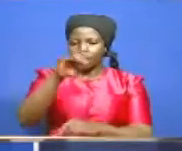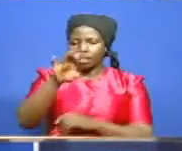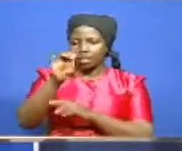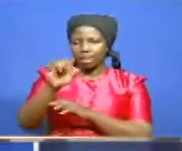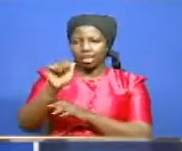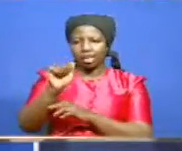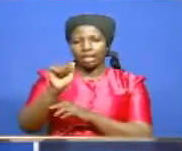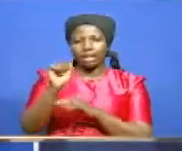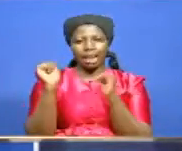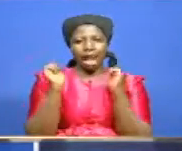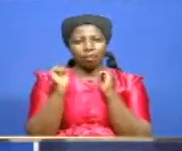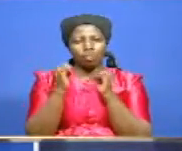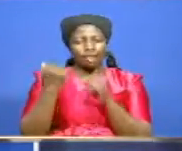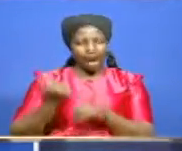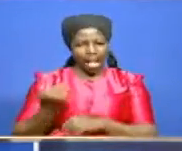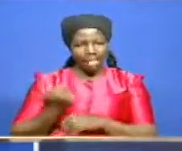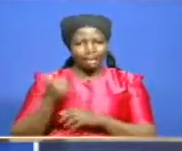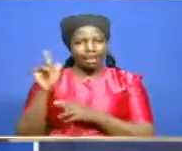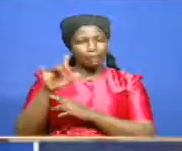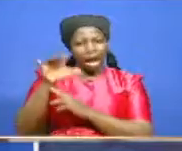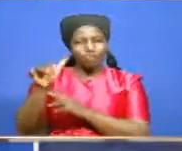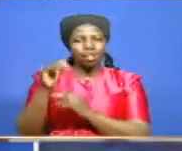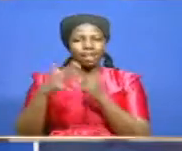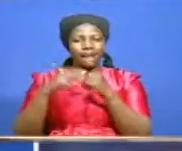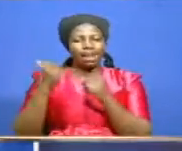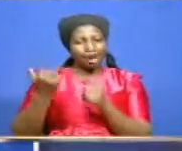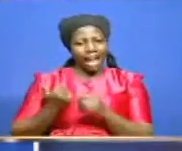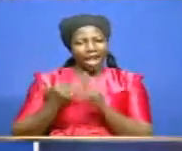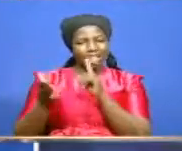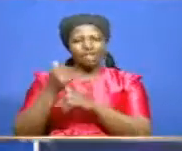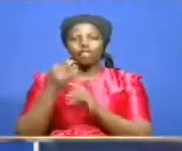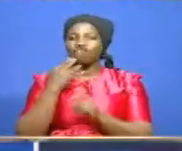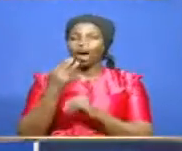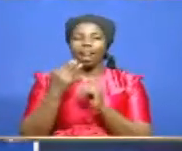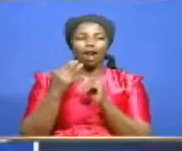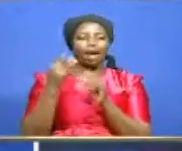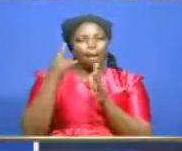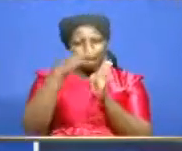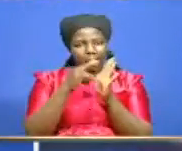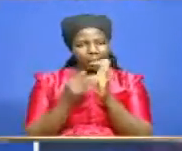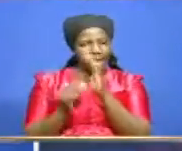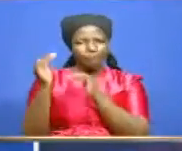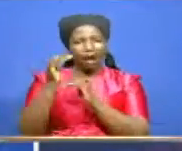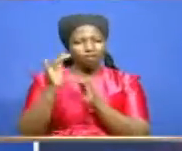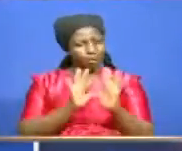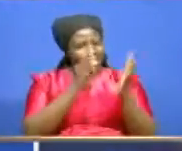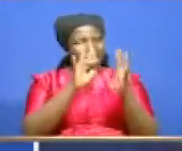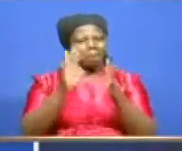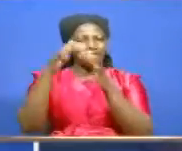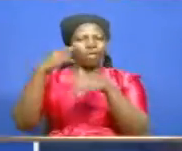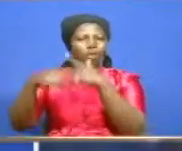in Laikipia County, 9 girls posted 400 marks and above, sparking celebrations.